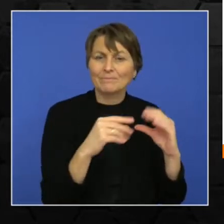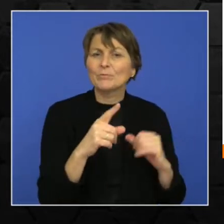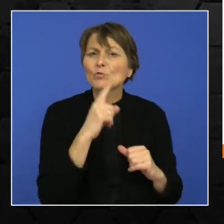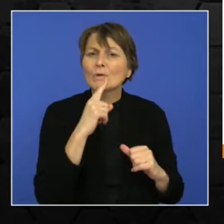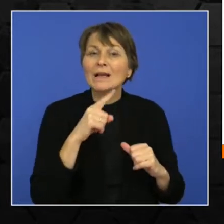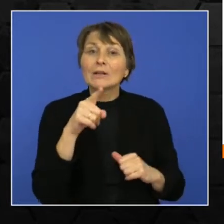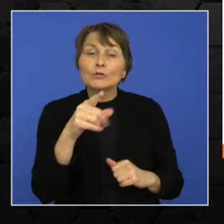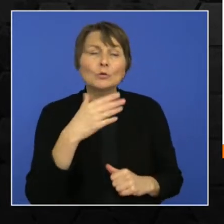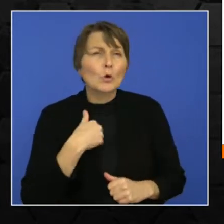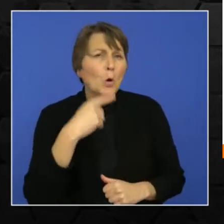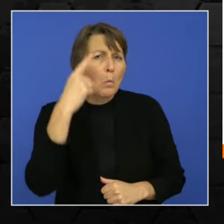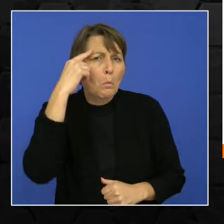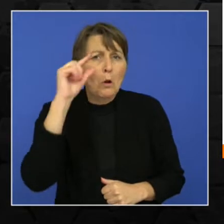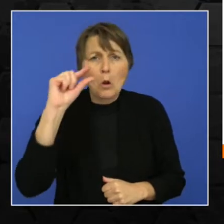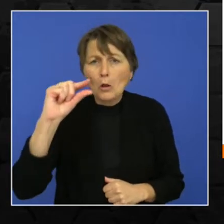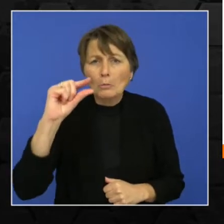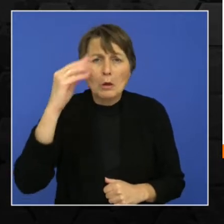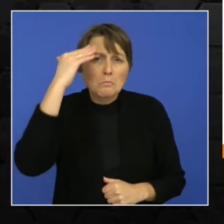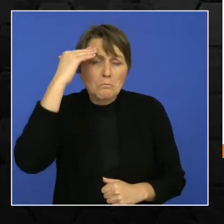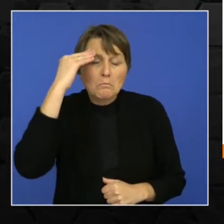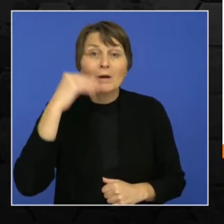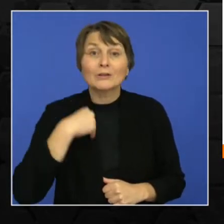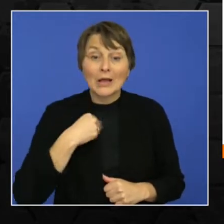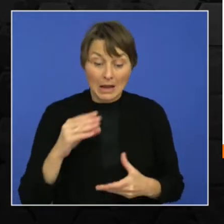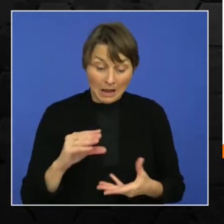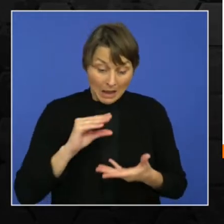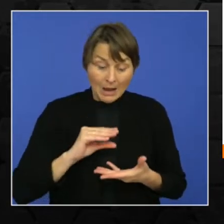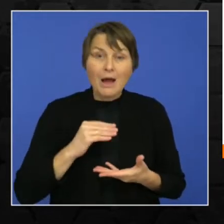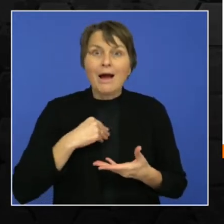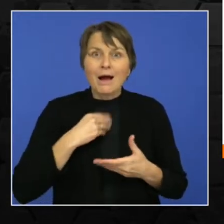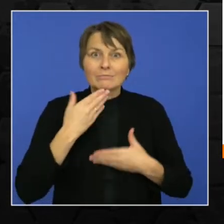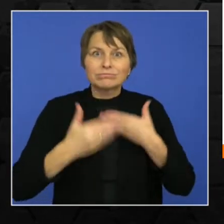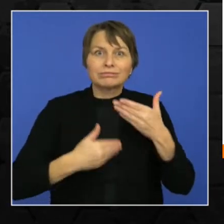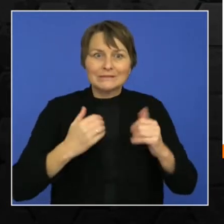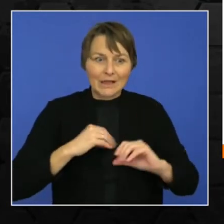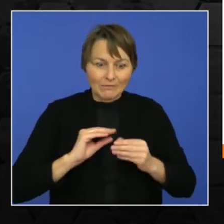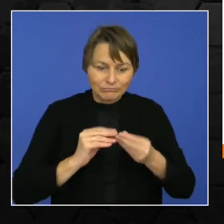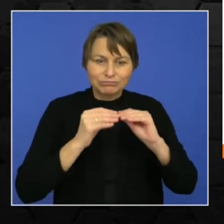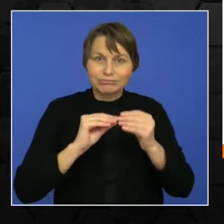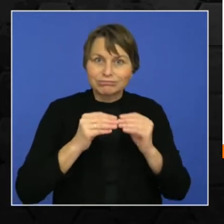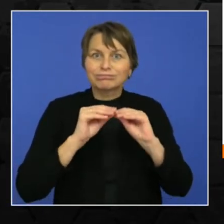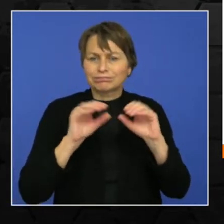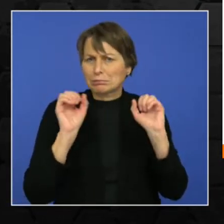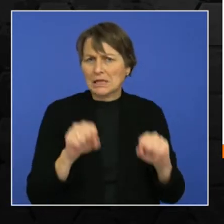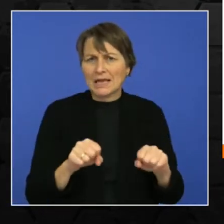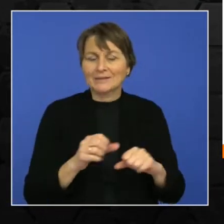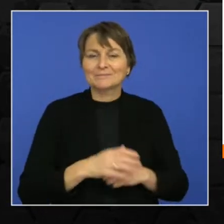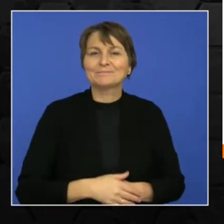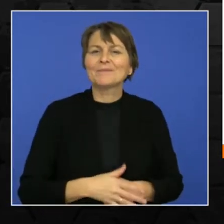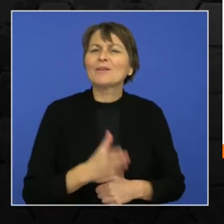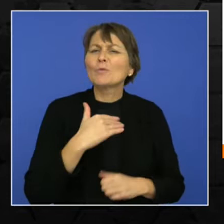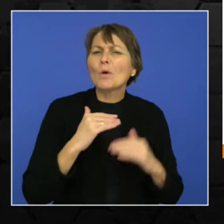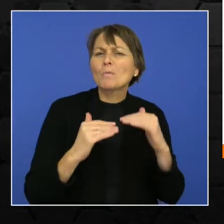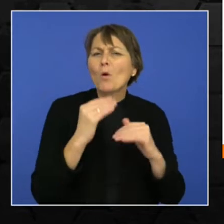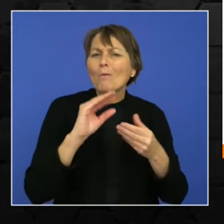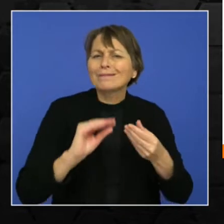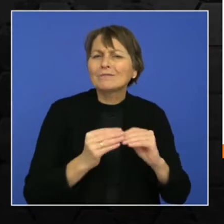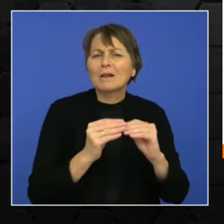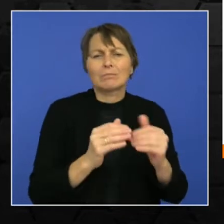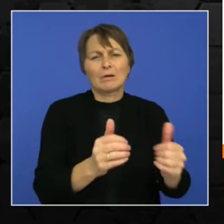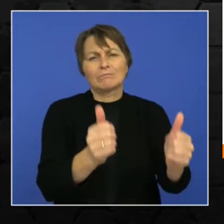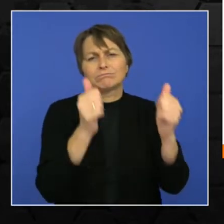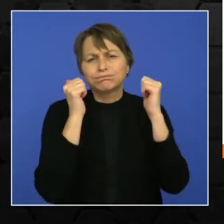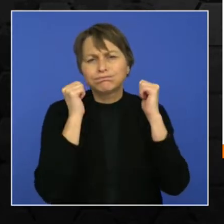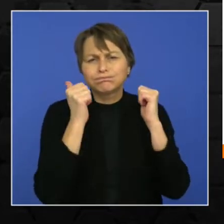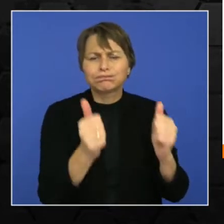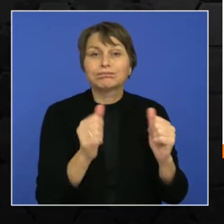and you can do a lot of in a creative end. Also not in creative end, if you want to explore on the development end also, that's a great opportunity for web developers